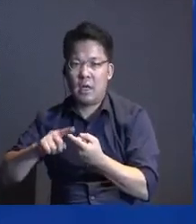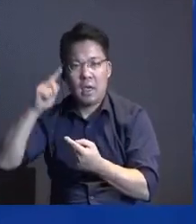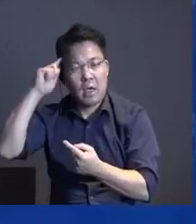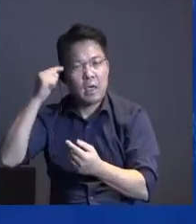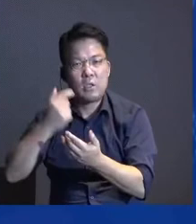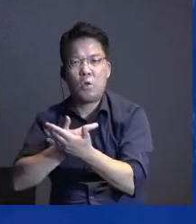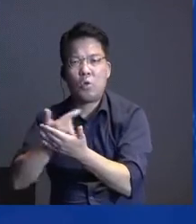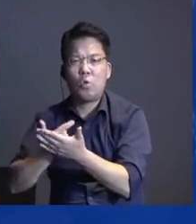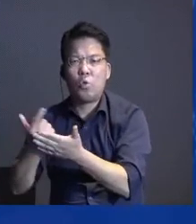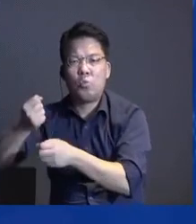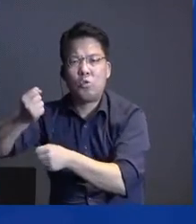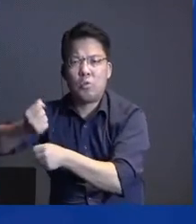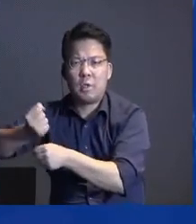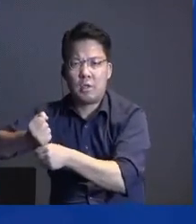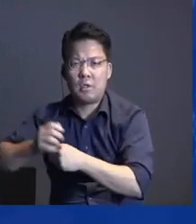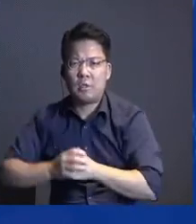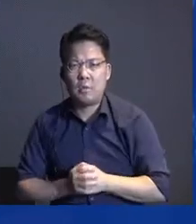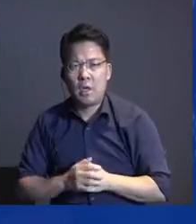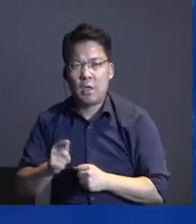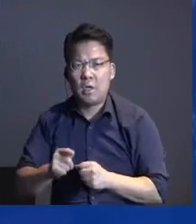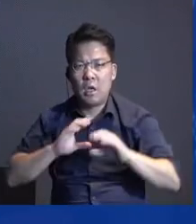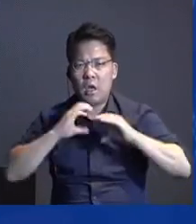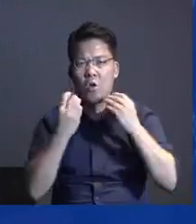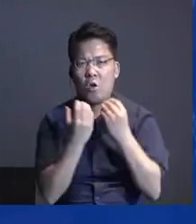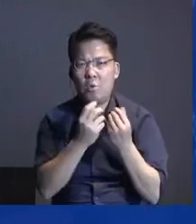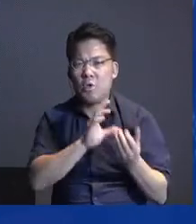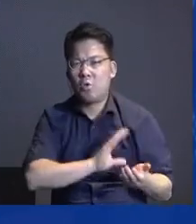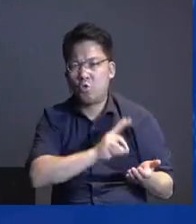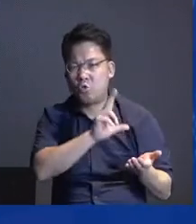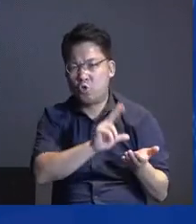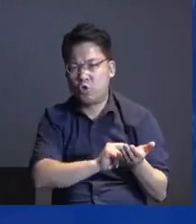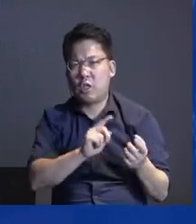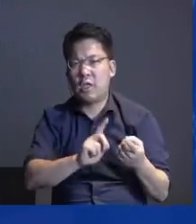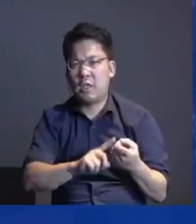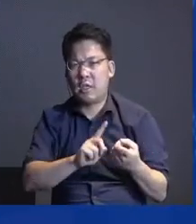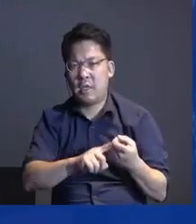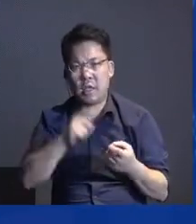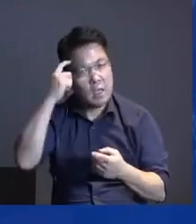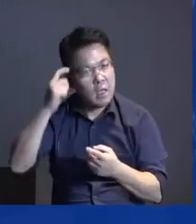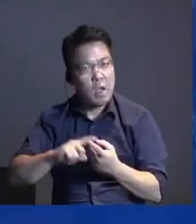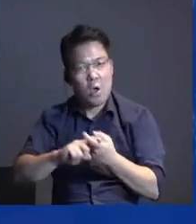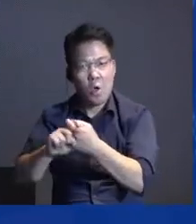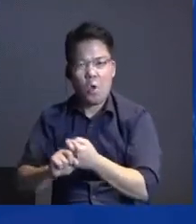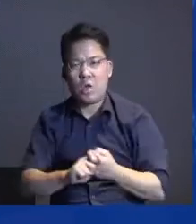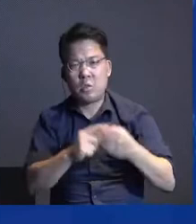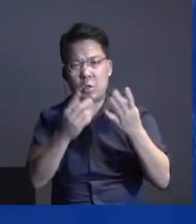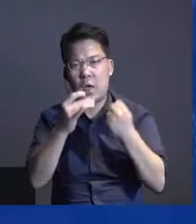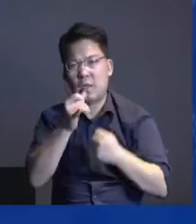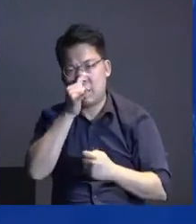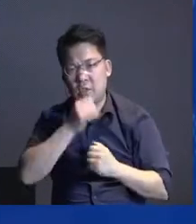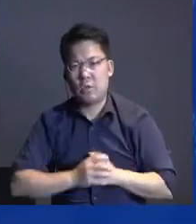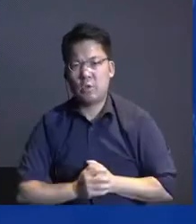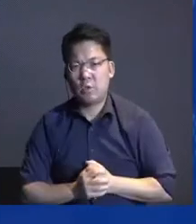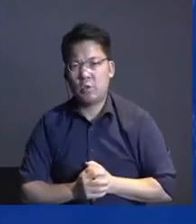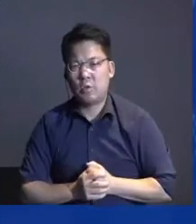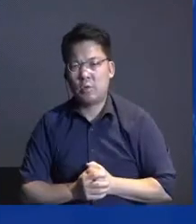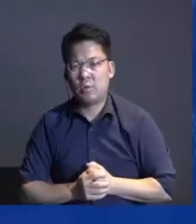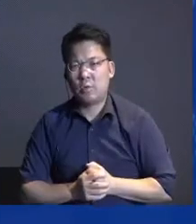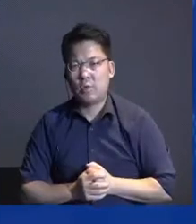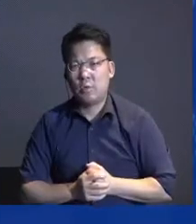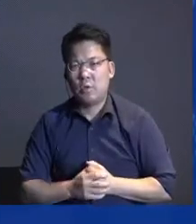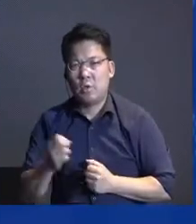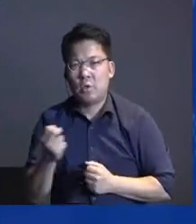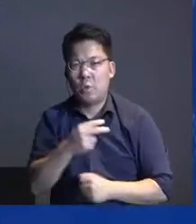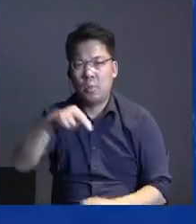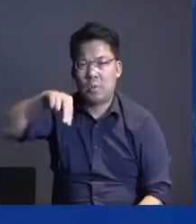project, which is called the Strong Program. And the third speaker is Ms. Tomoyo Suzuki. She's the